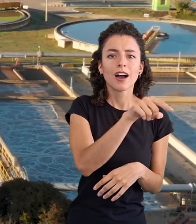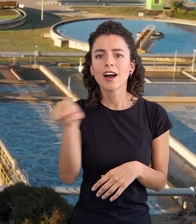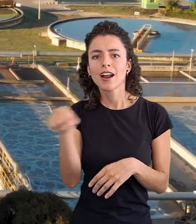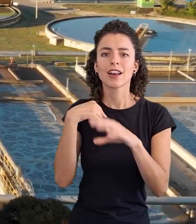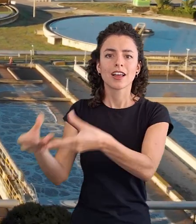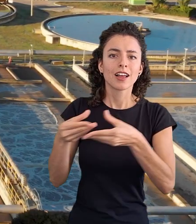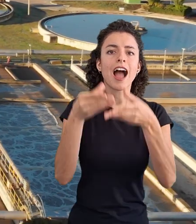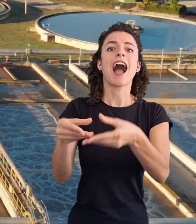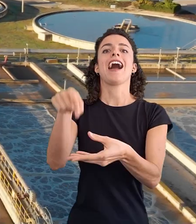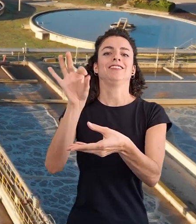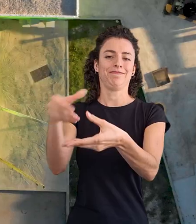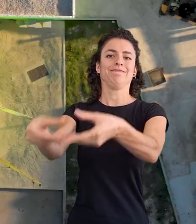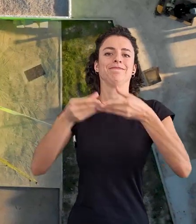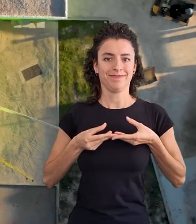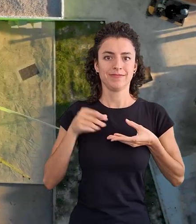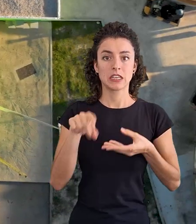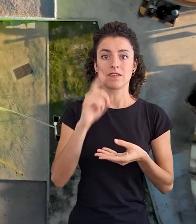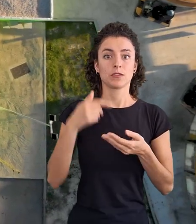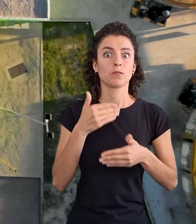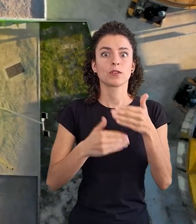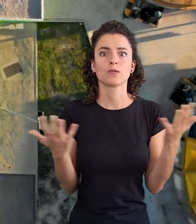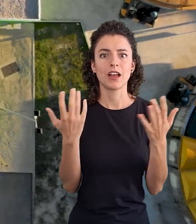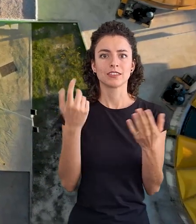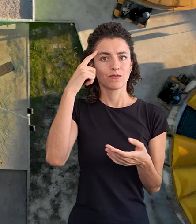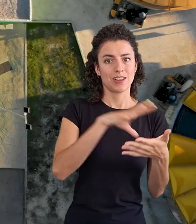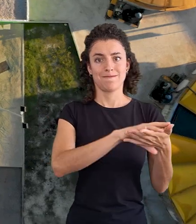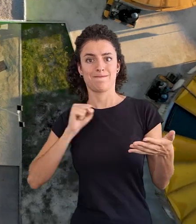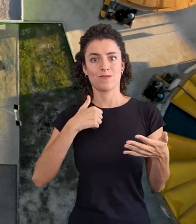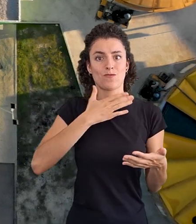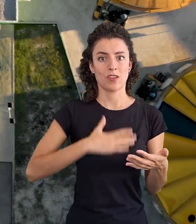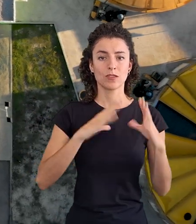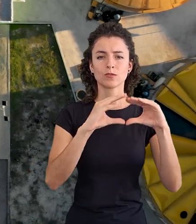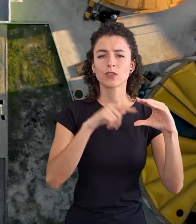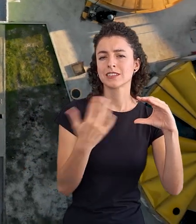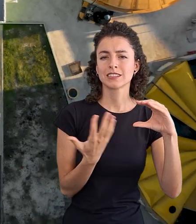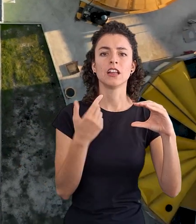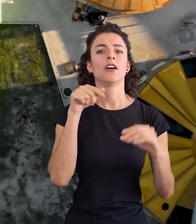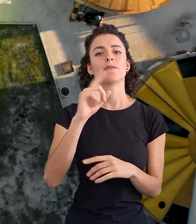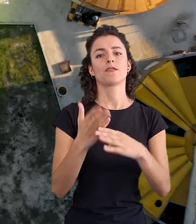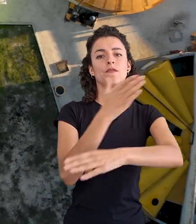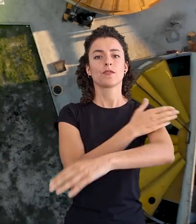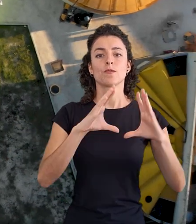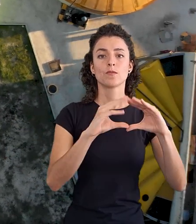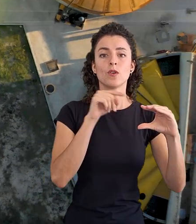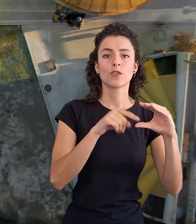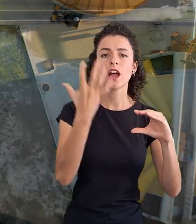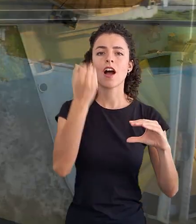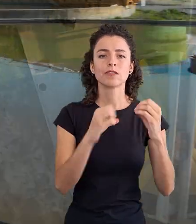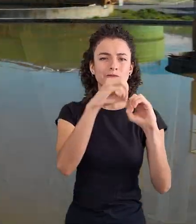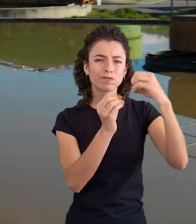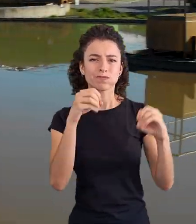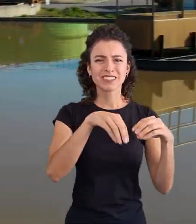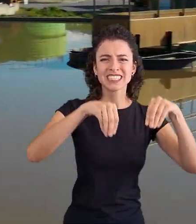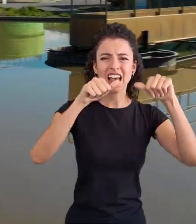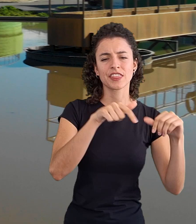of the byproducts is the desanding and degreasing pretreatment, followed by the primary decantation, where